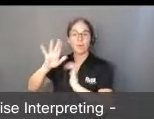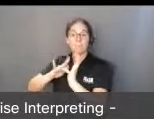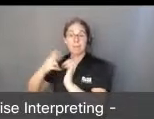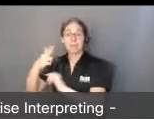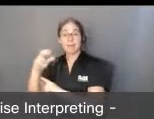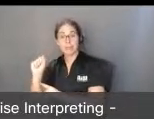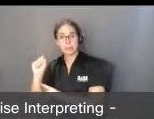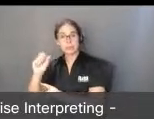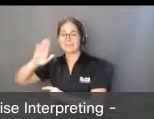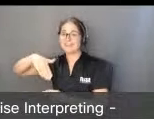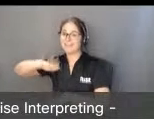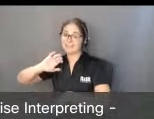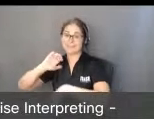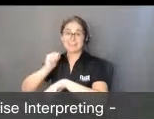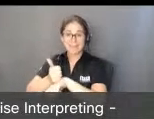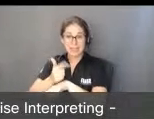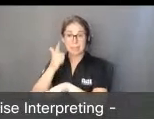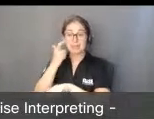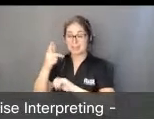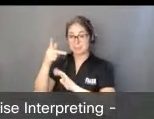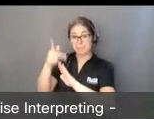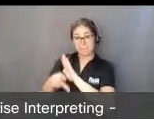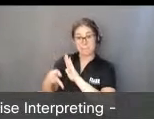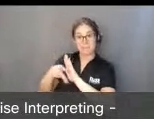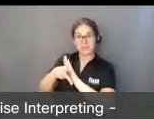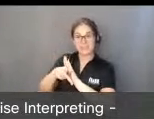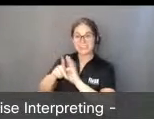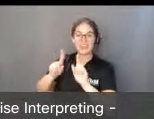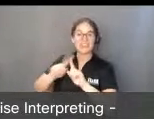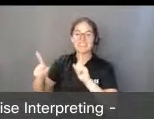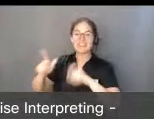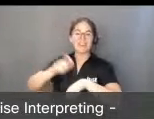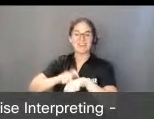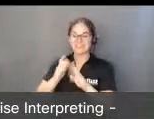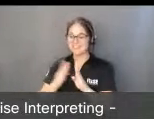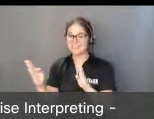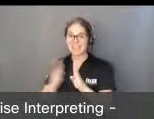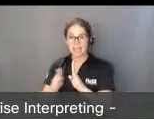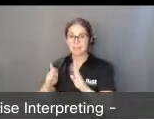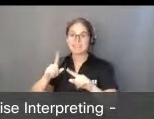fact that the periods are different lengths throughout the week